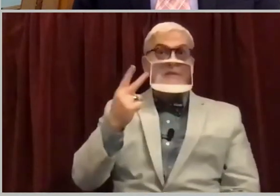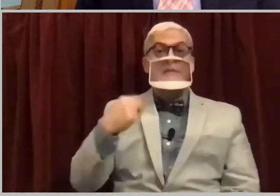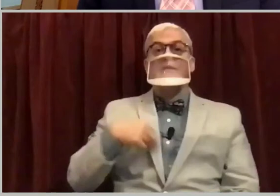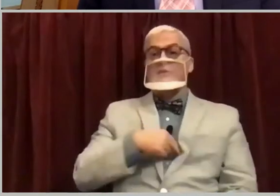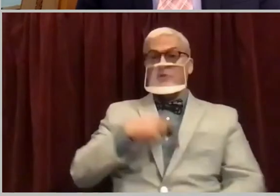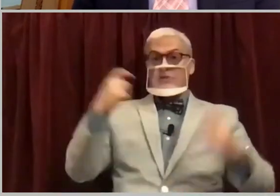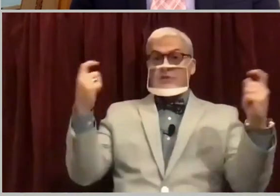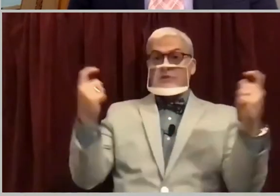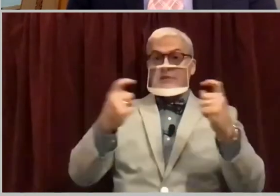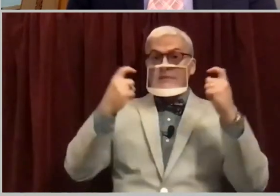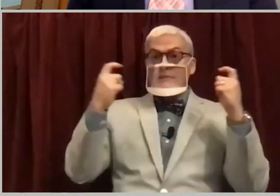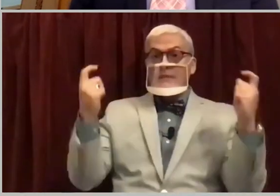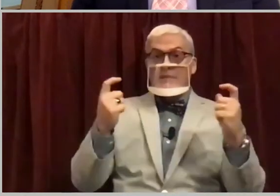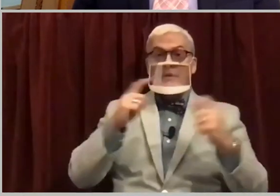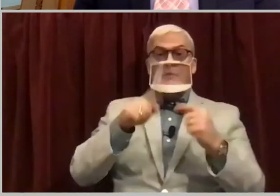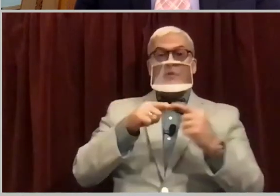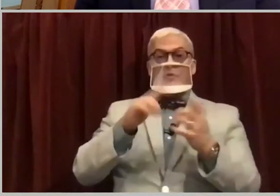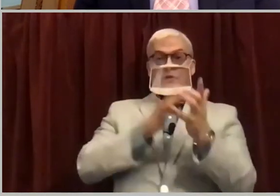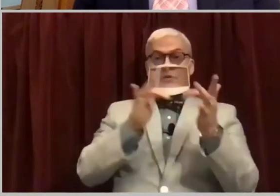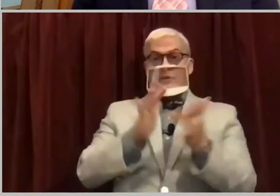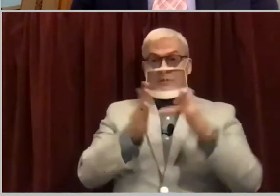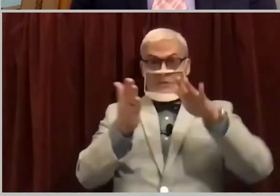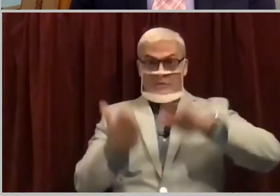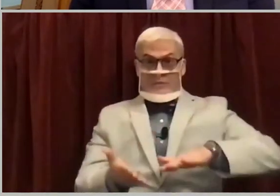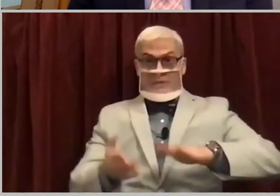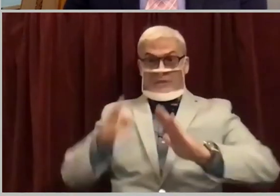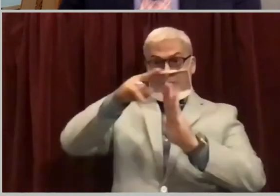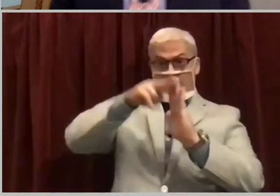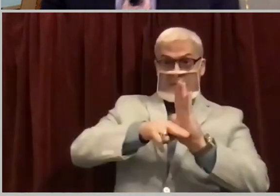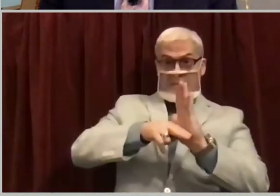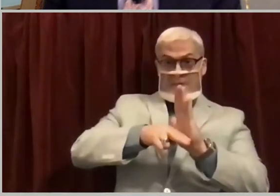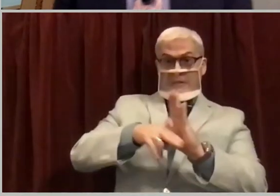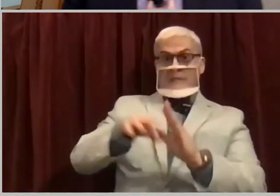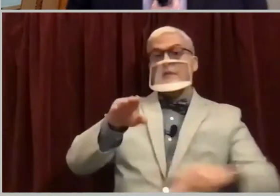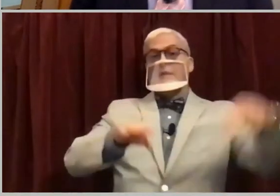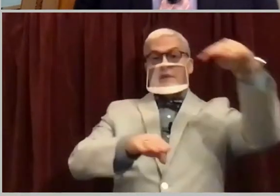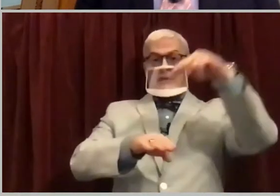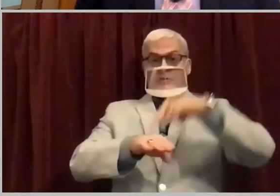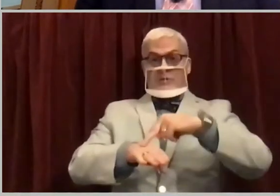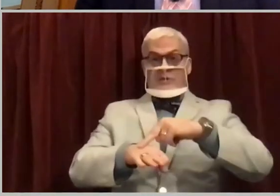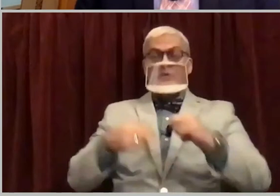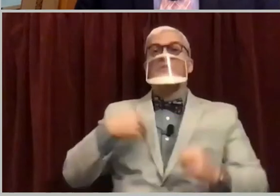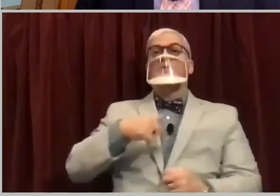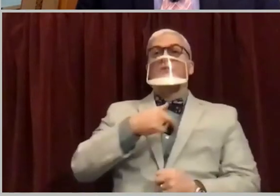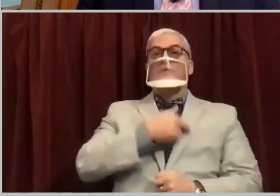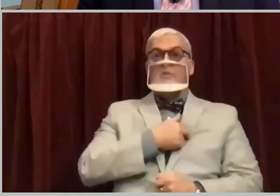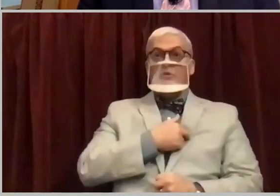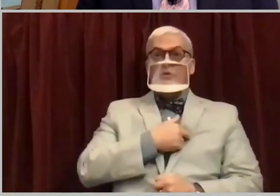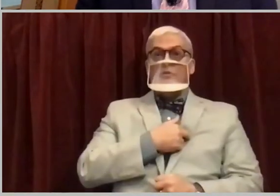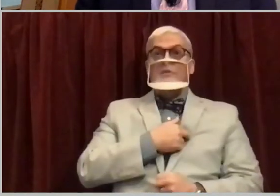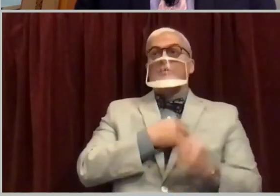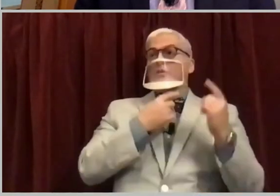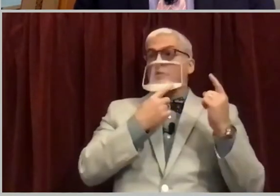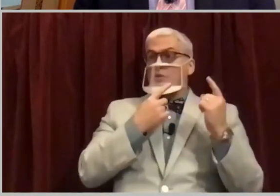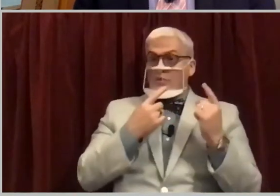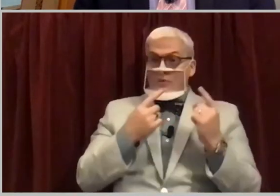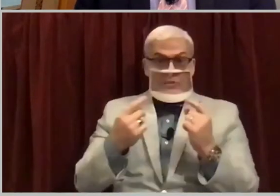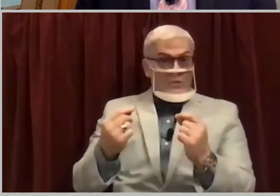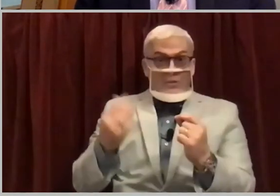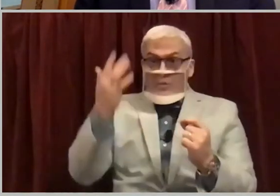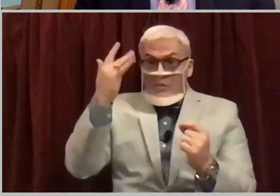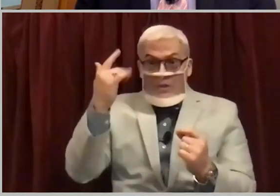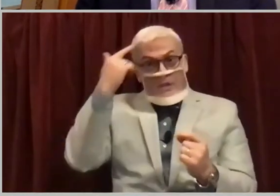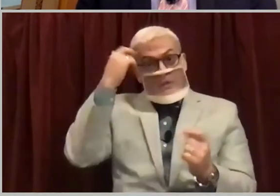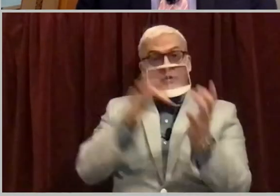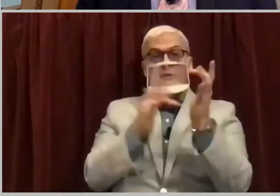the Savior's death, burial, and resurrection. And we're called to do this by Jesus himself, as we